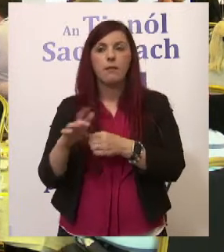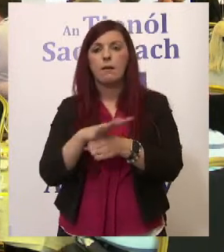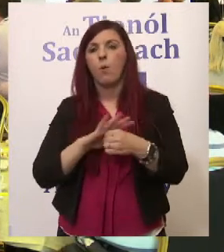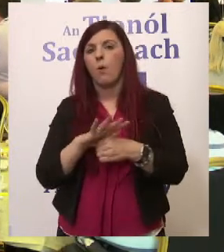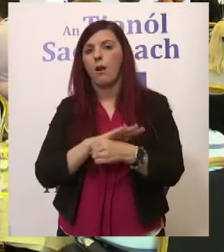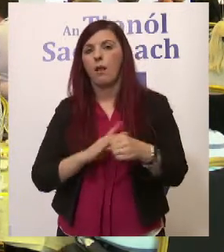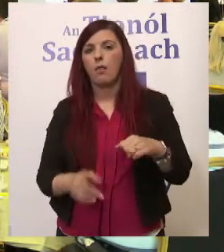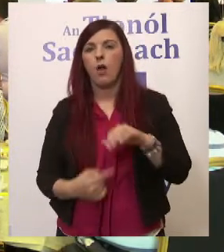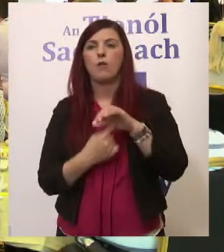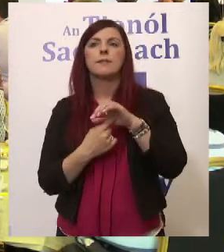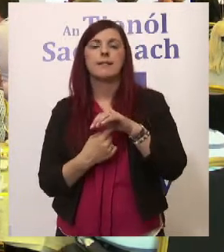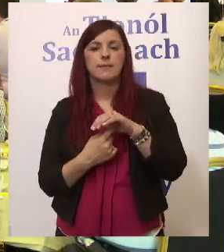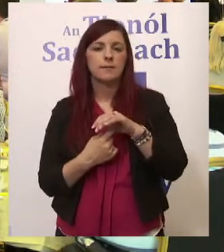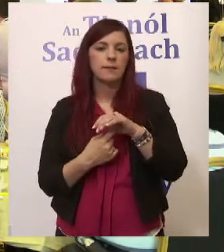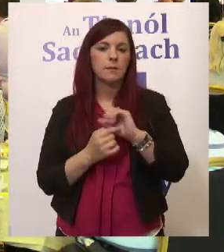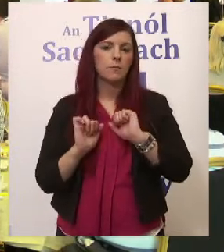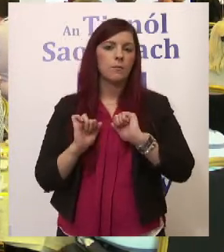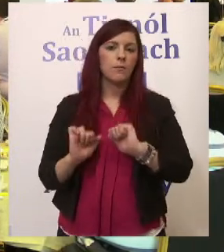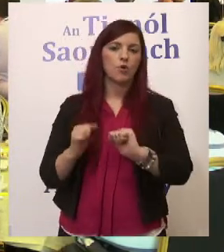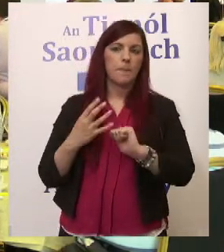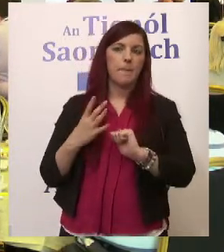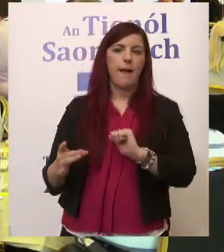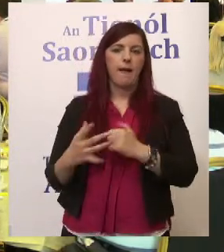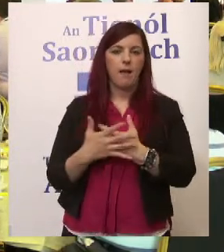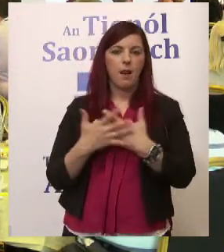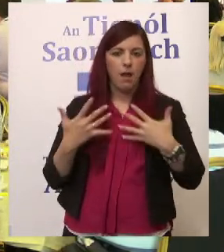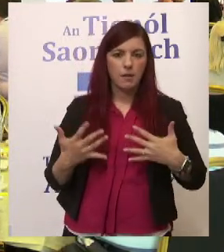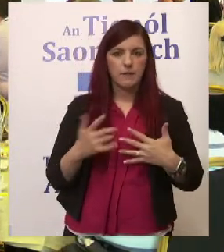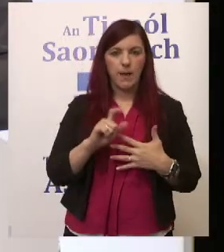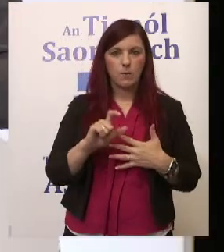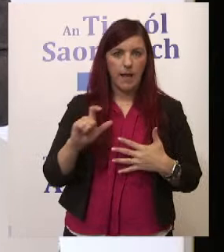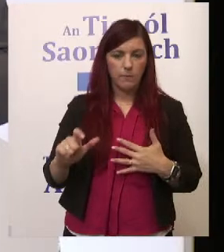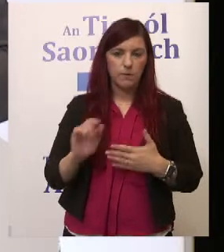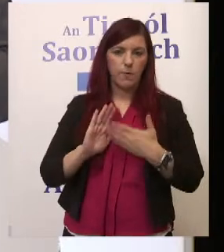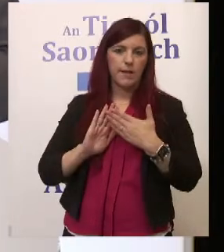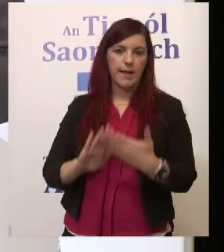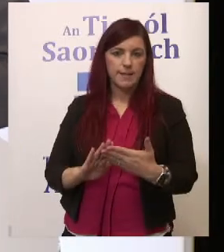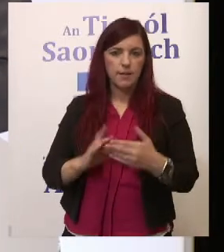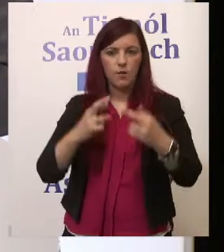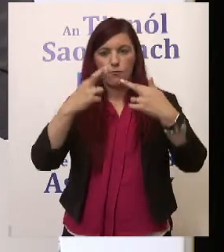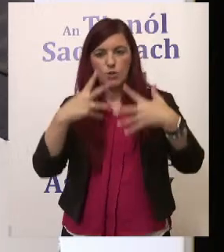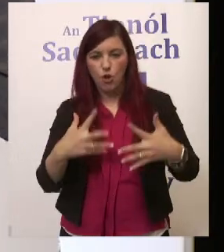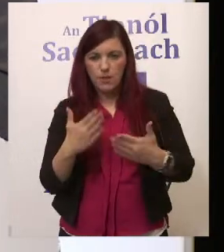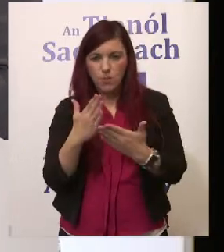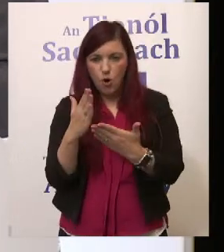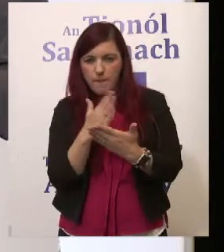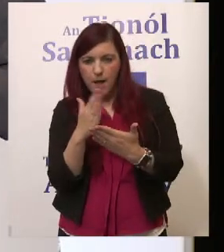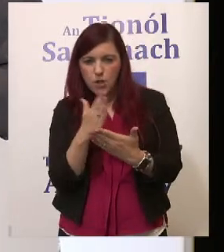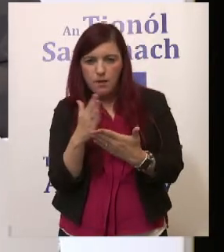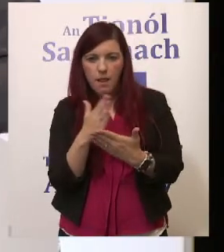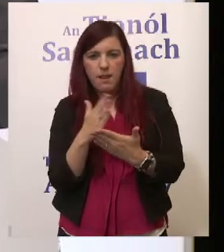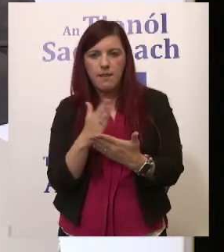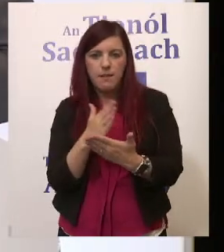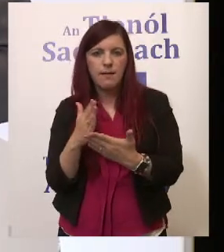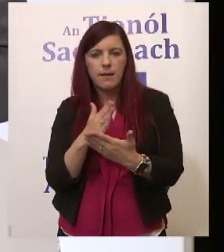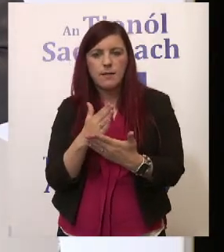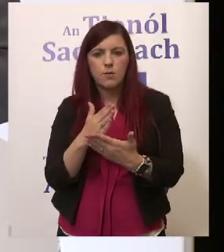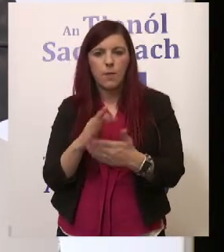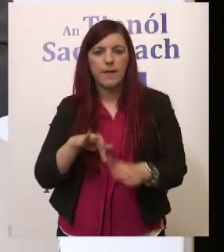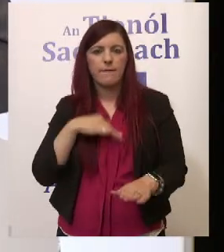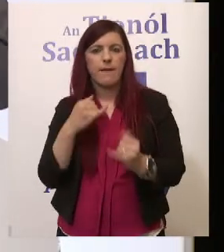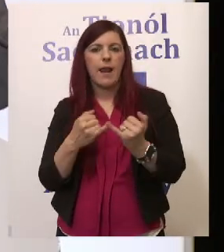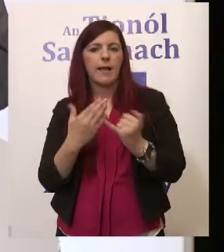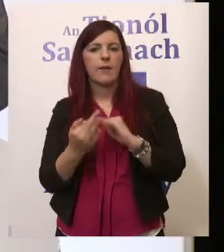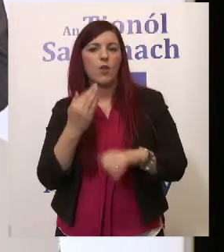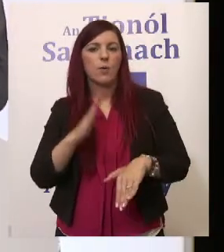authorities themselves pushed back. A lot of the councils were against it. The results were marginal. Our sense is that if there had been a stronger